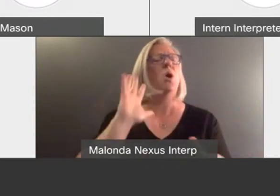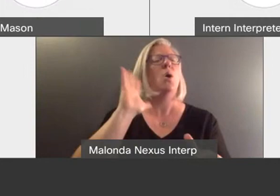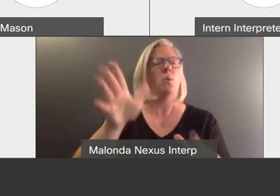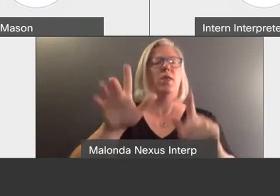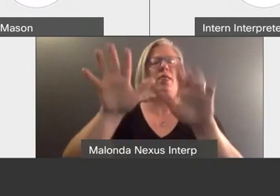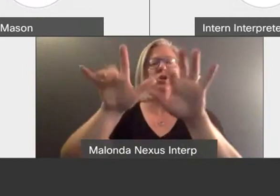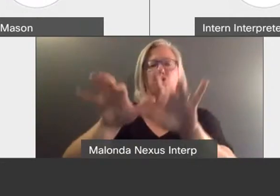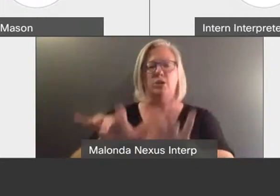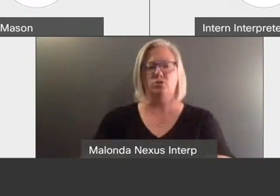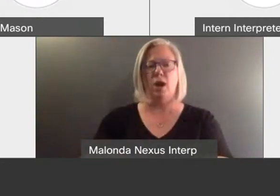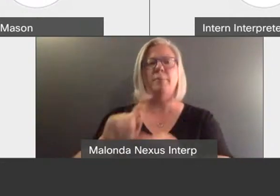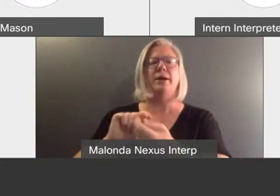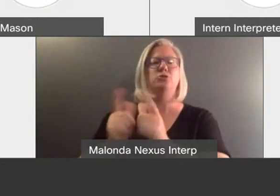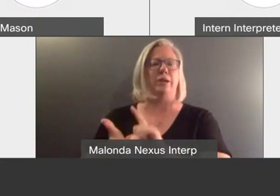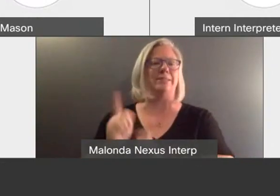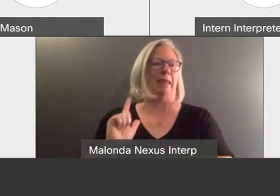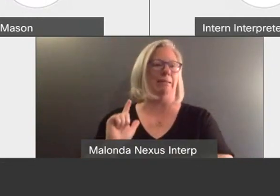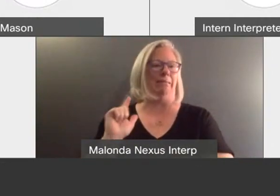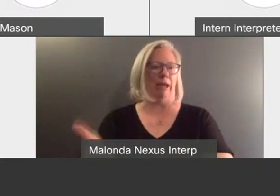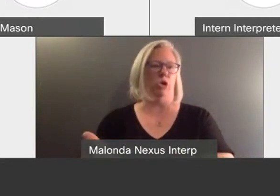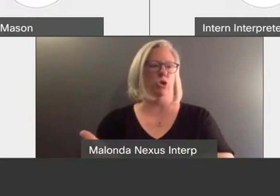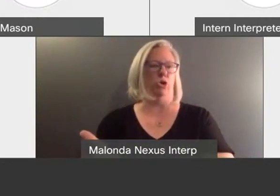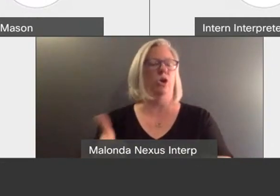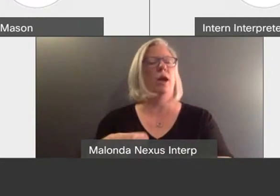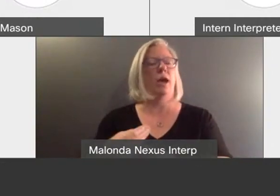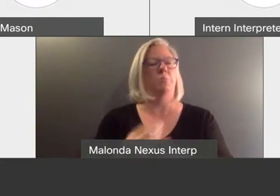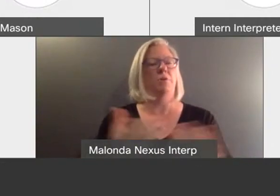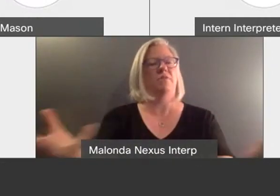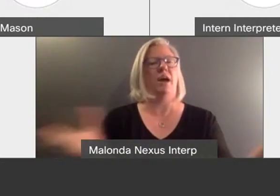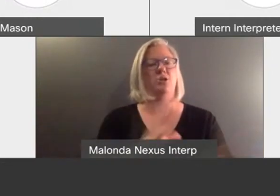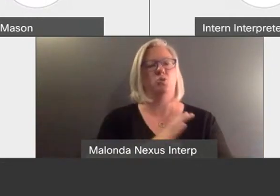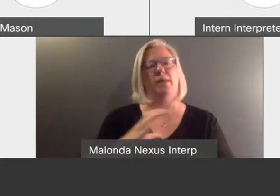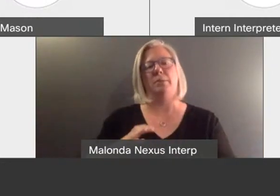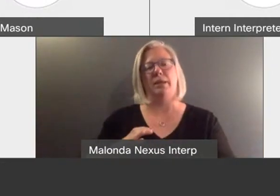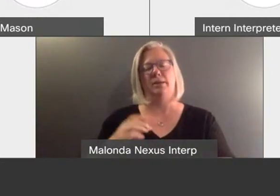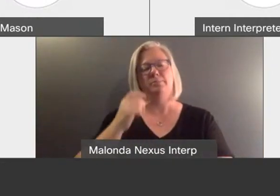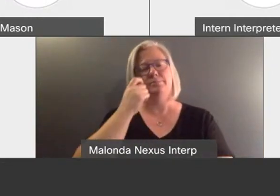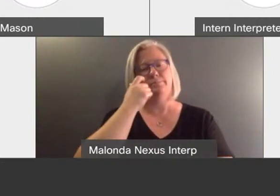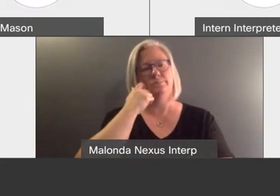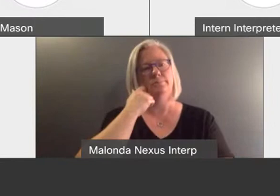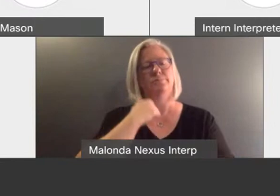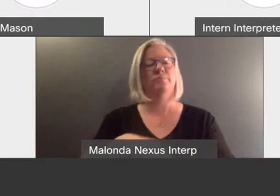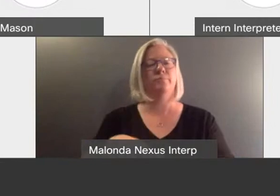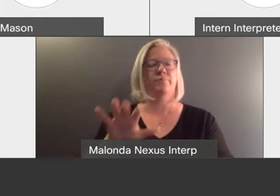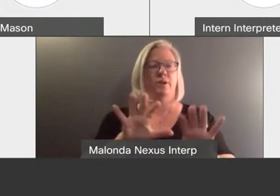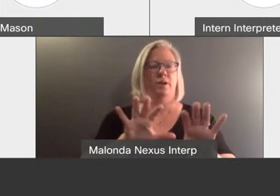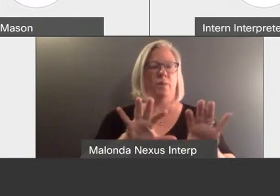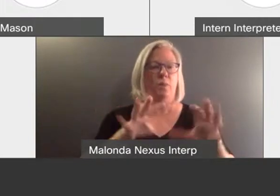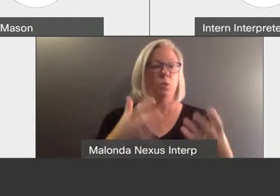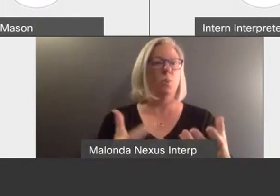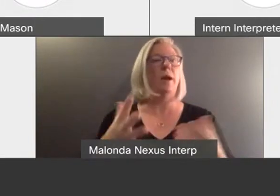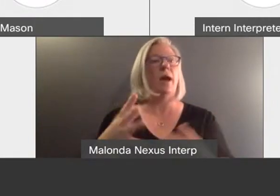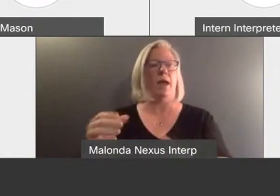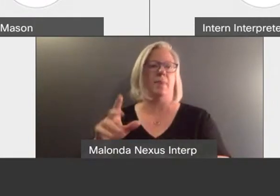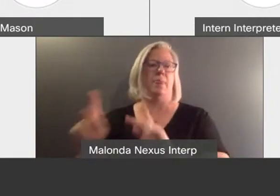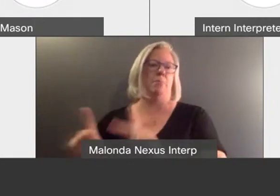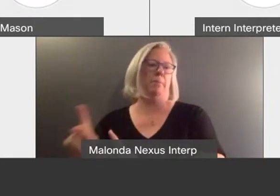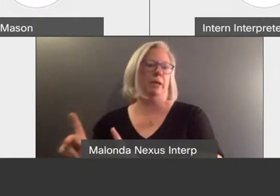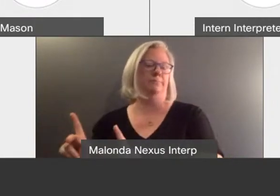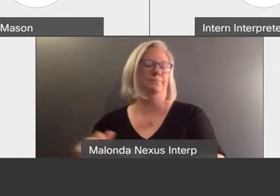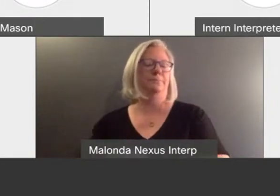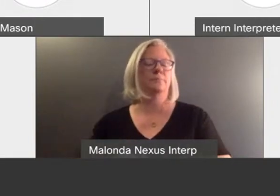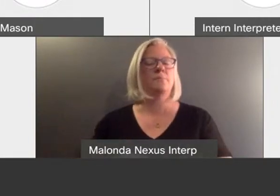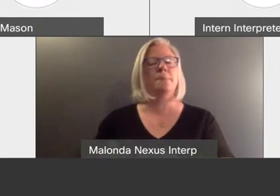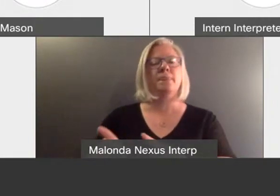transcribed and translated following today's meeting and provided to the committee members, the body, and the public. We're